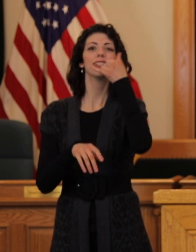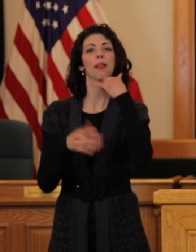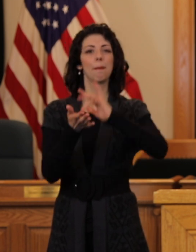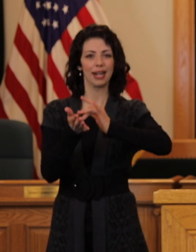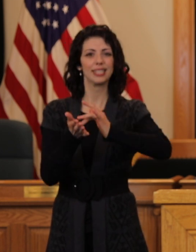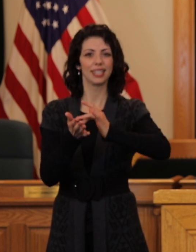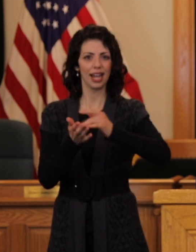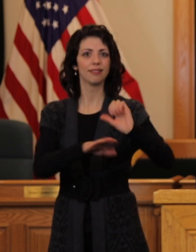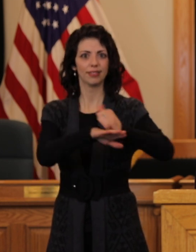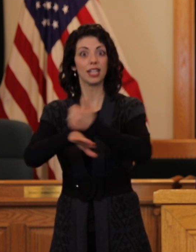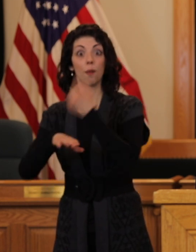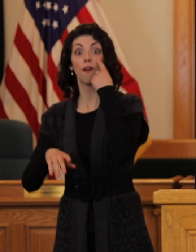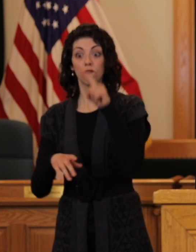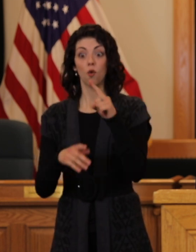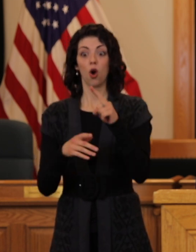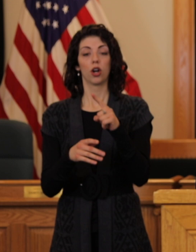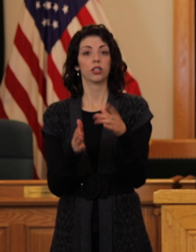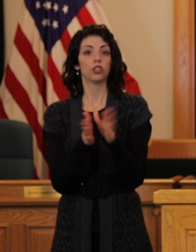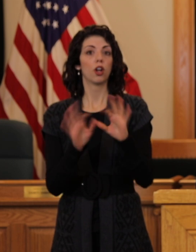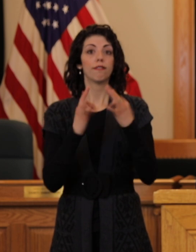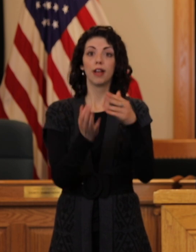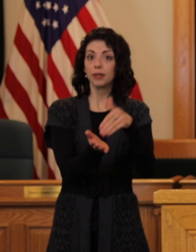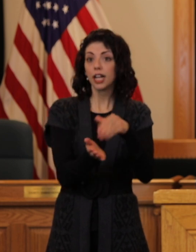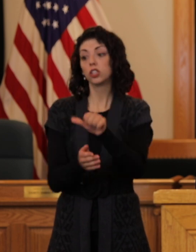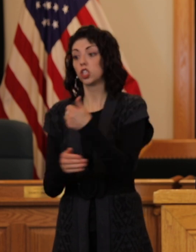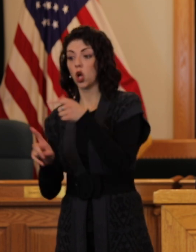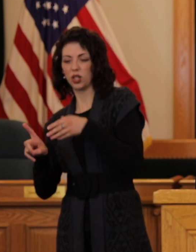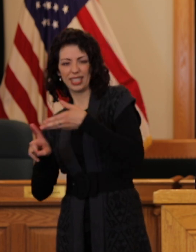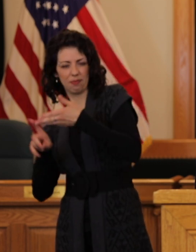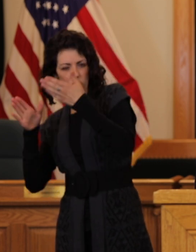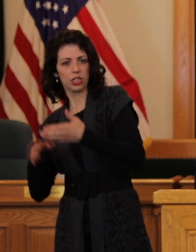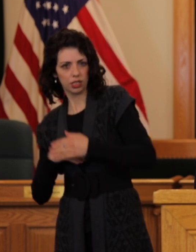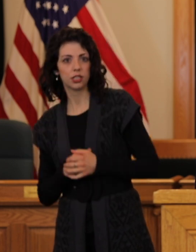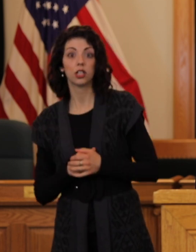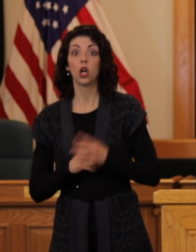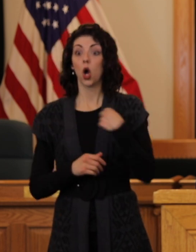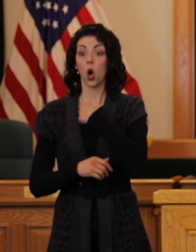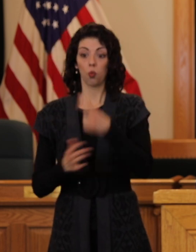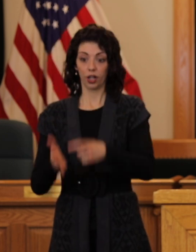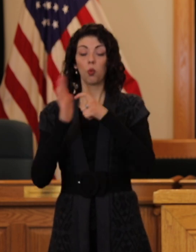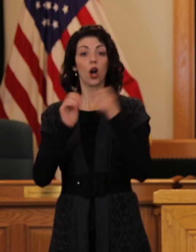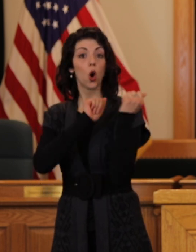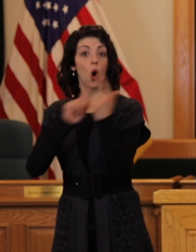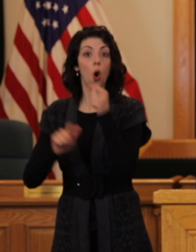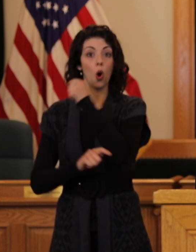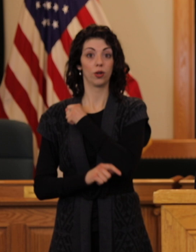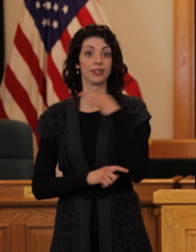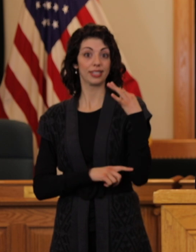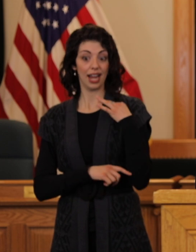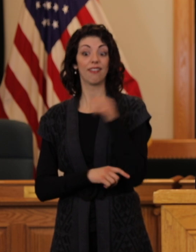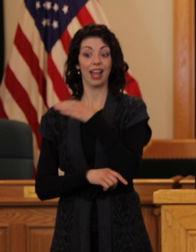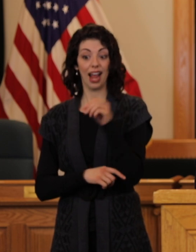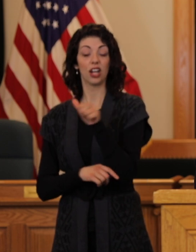and specialty services. We have implemented protective masking for all of our staff, and we encourage you as patients to wear